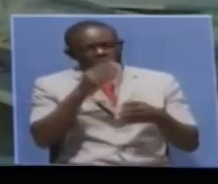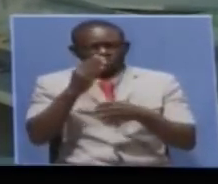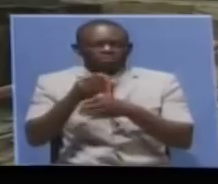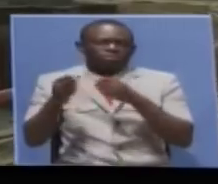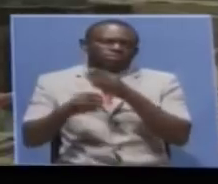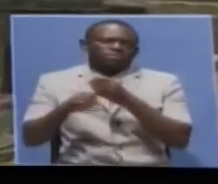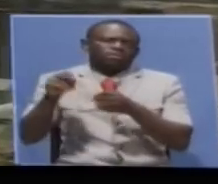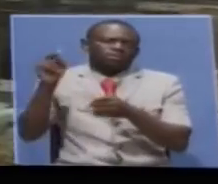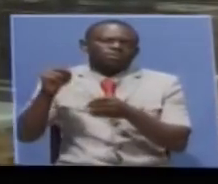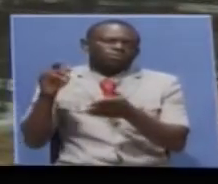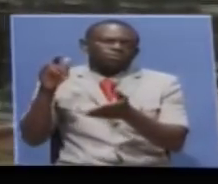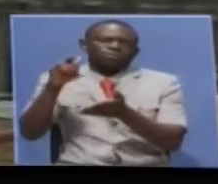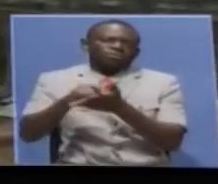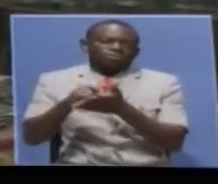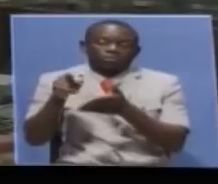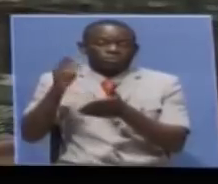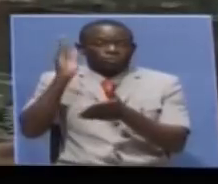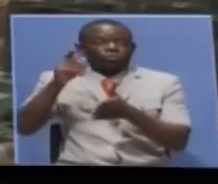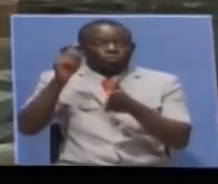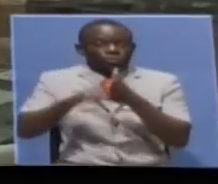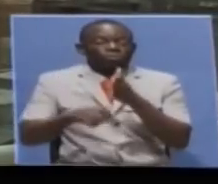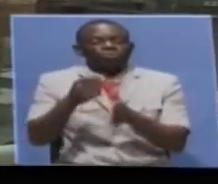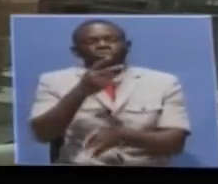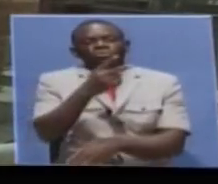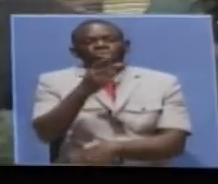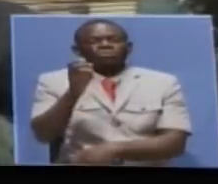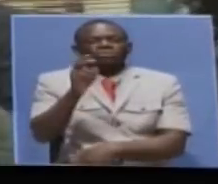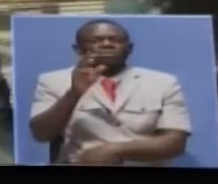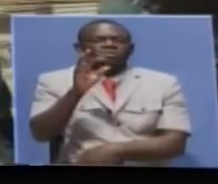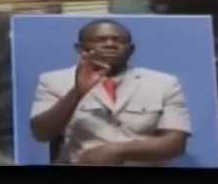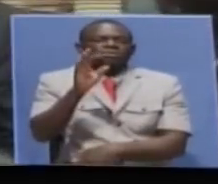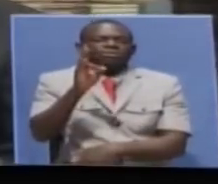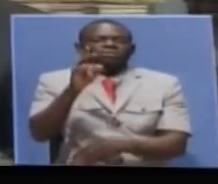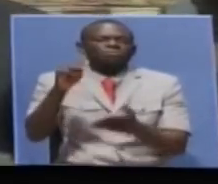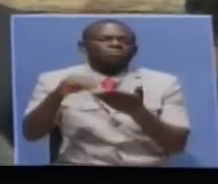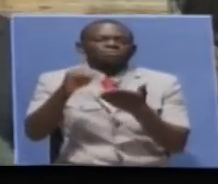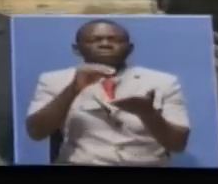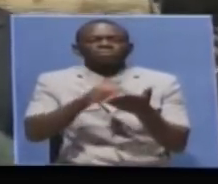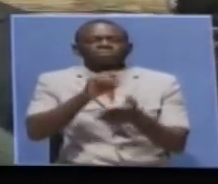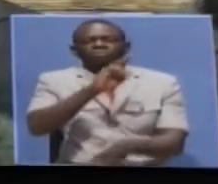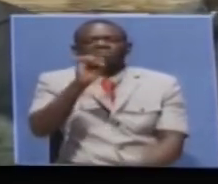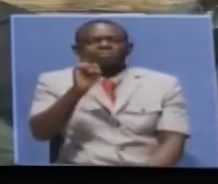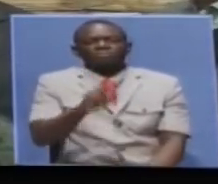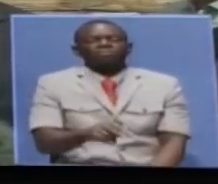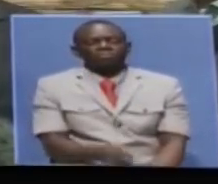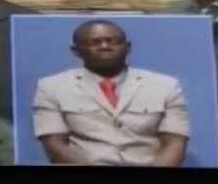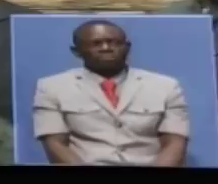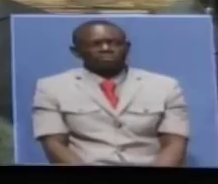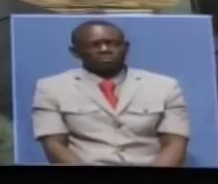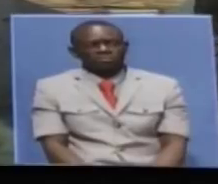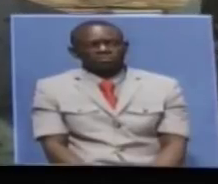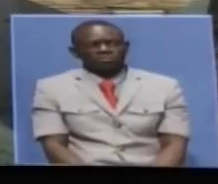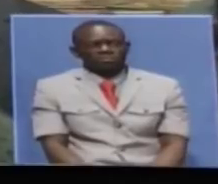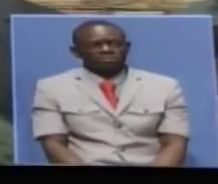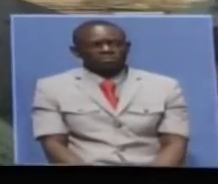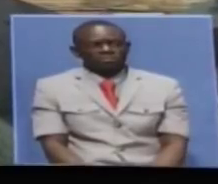about 397 million United States dollars. This is the terminal area. We have over 20 buildings